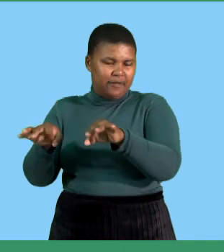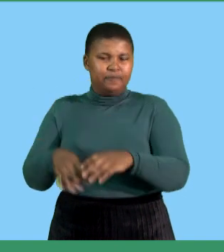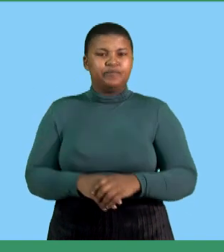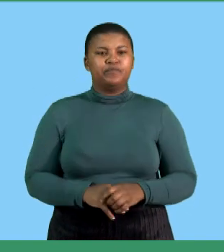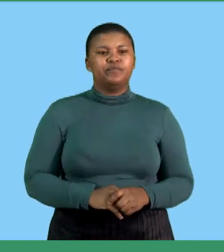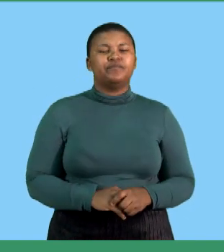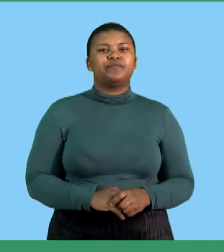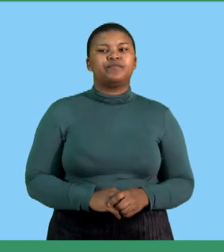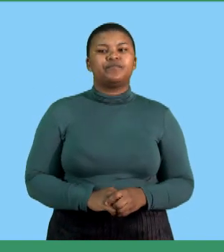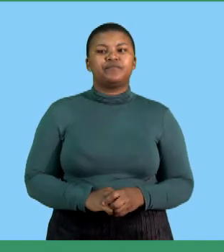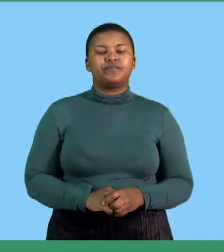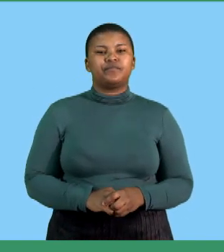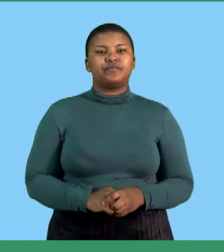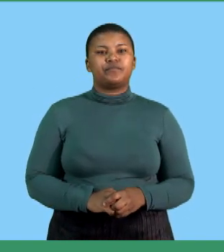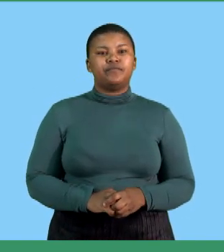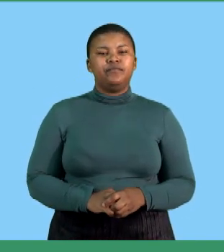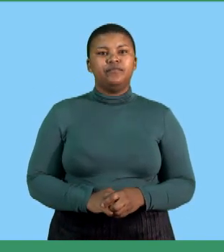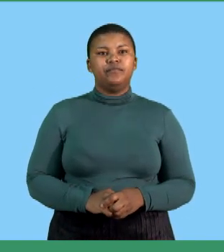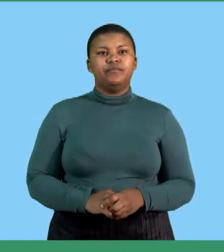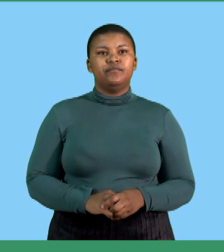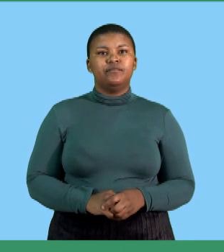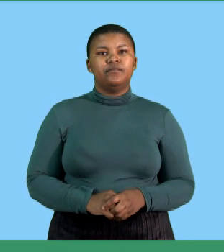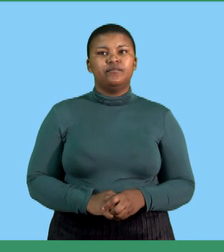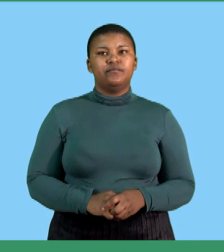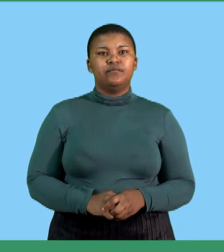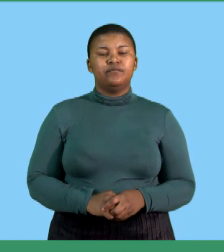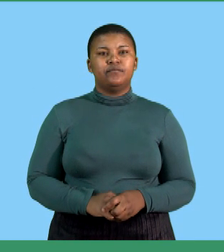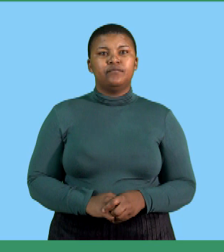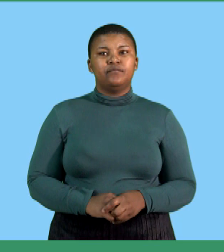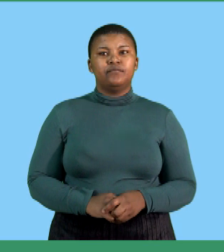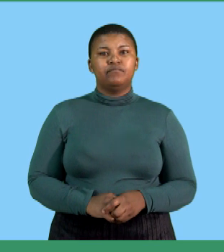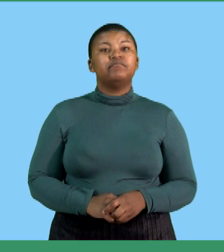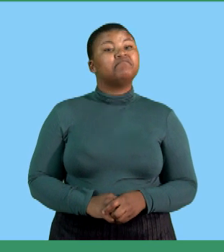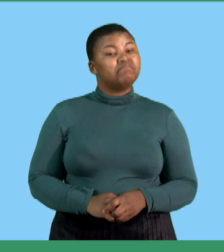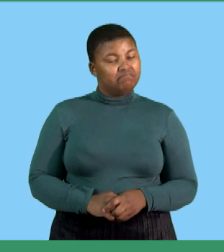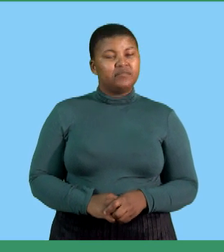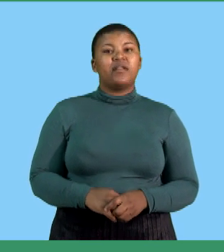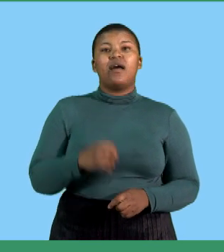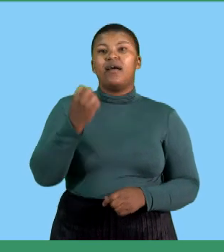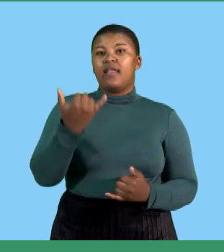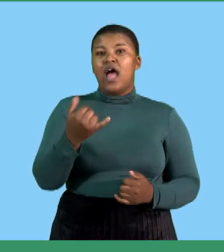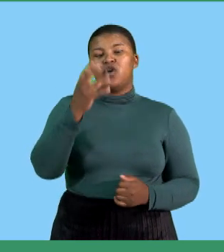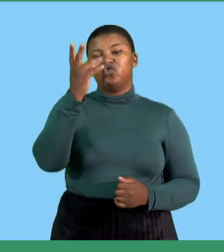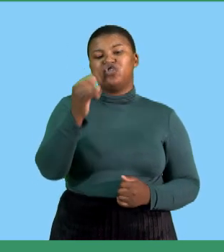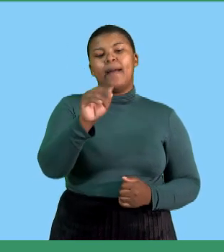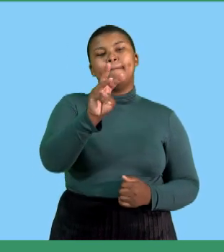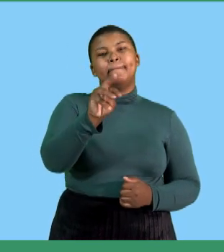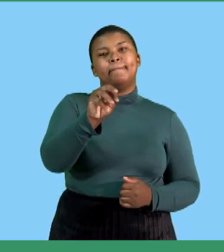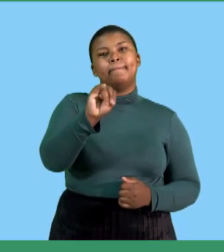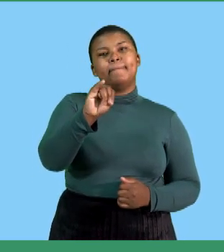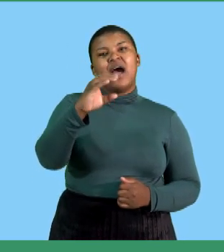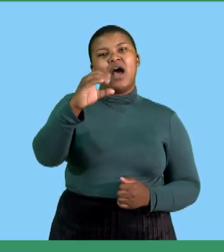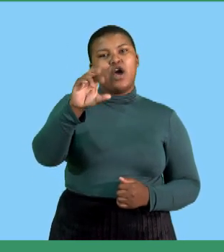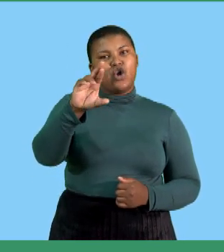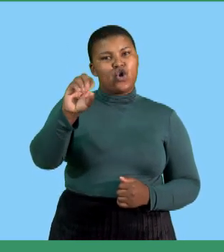quality and a product, in this case, a new product. Then of course, when we look at the microenvironment, there is